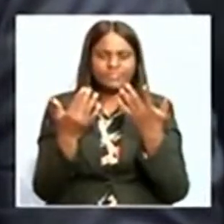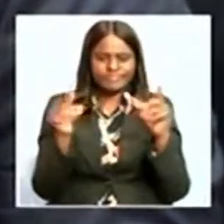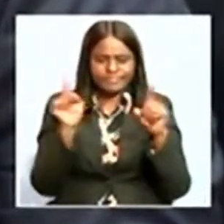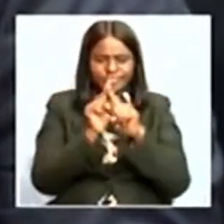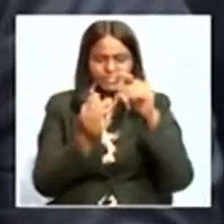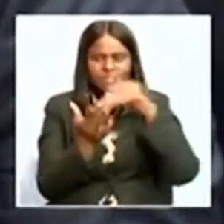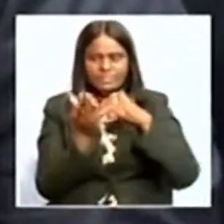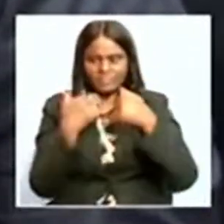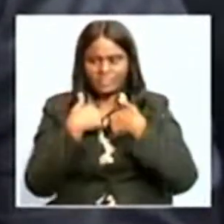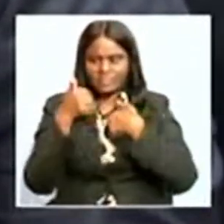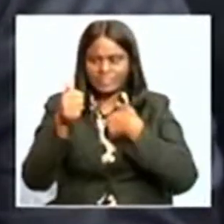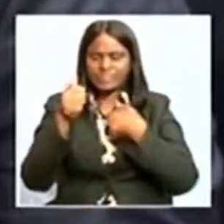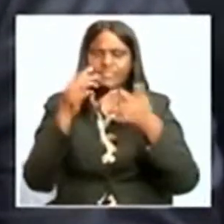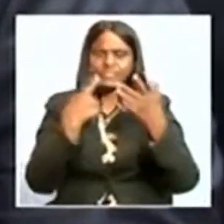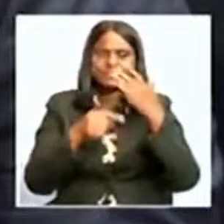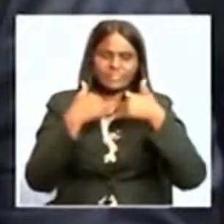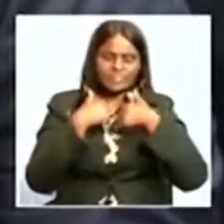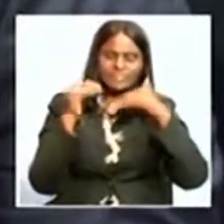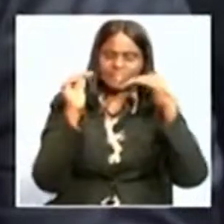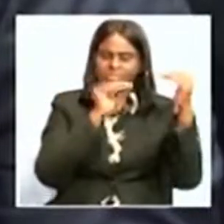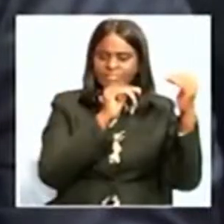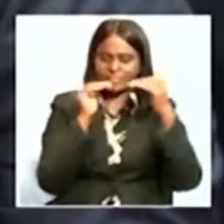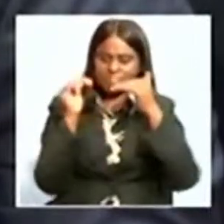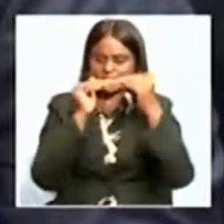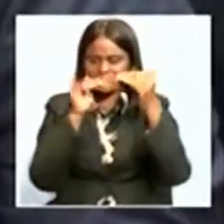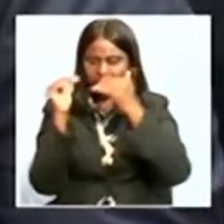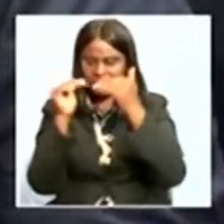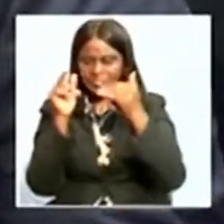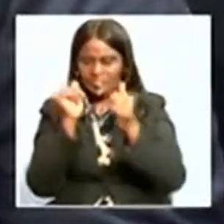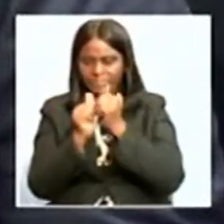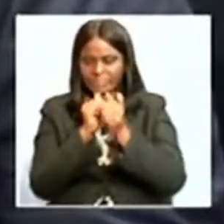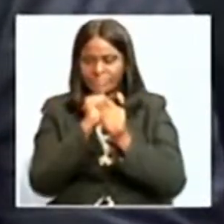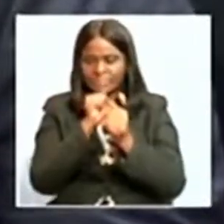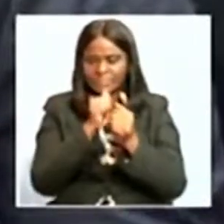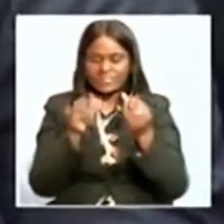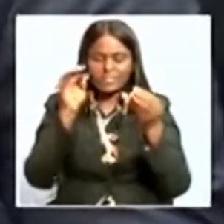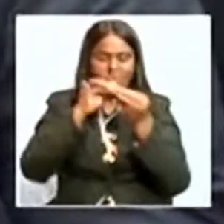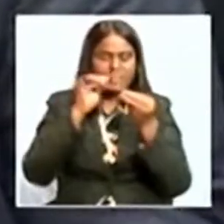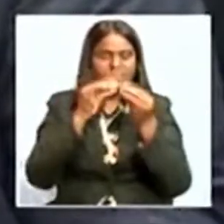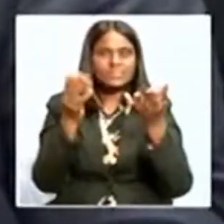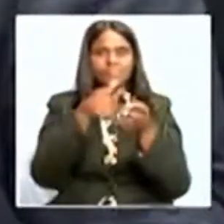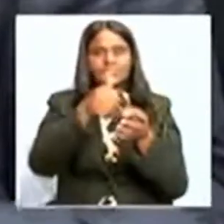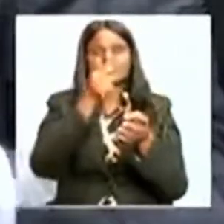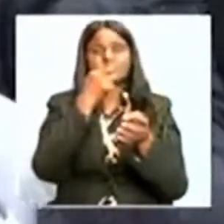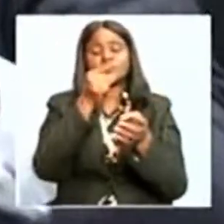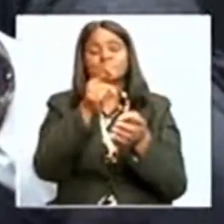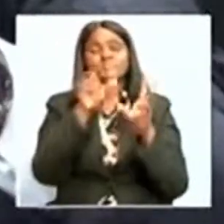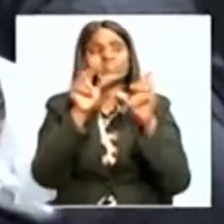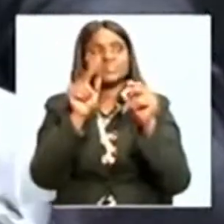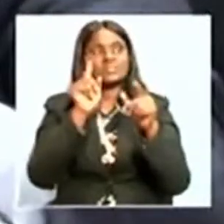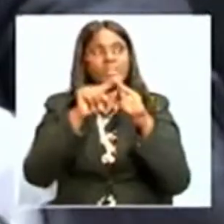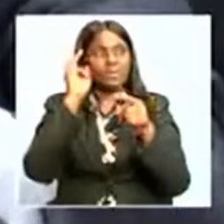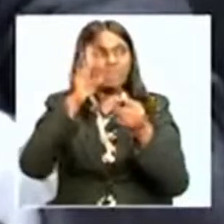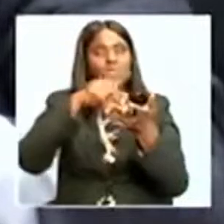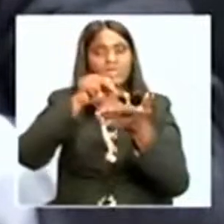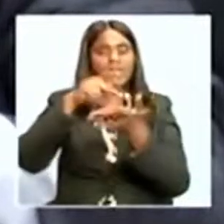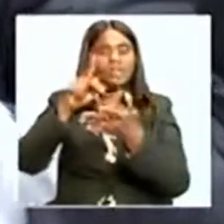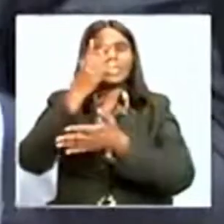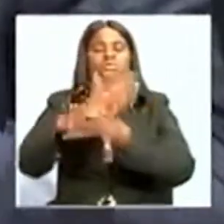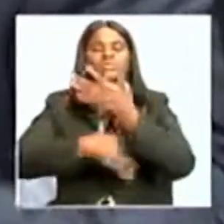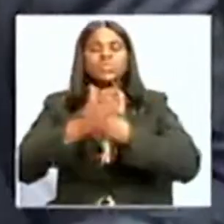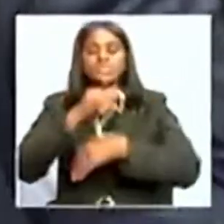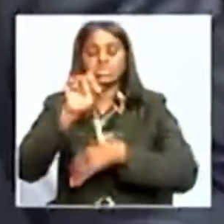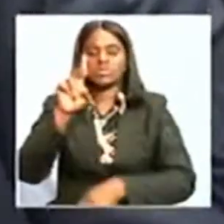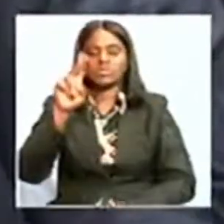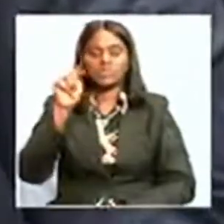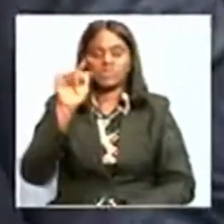And there have been arguments from you technocrats which don't seem to add up. You will say no, but they'll pay duty. But